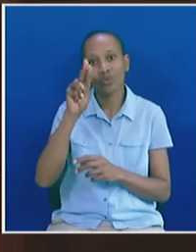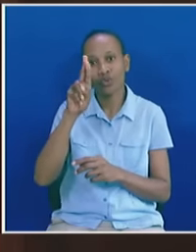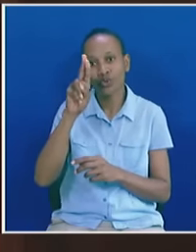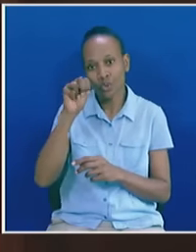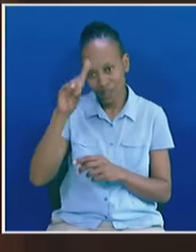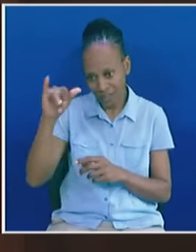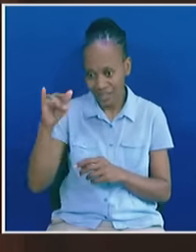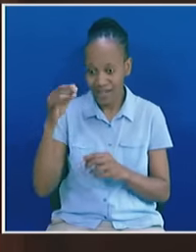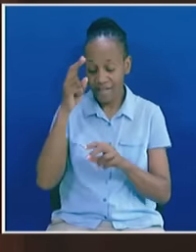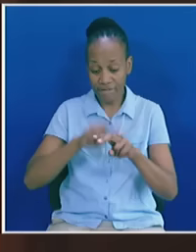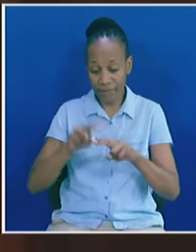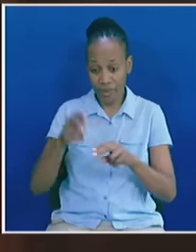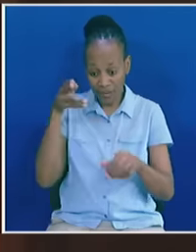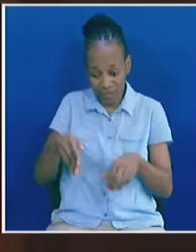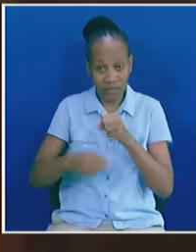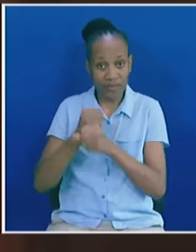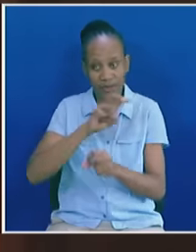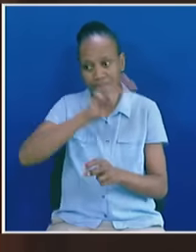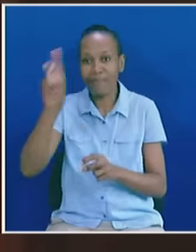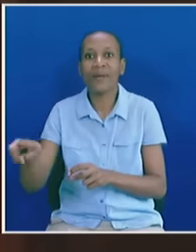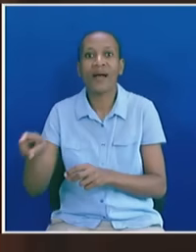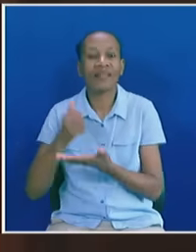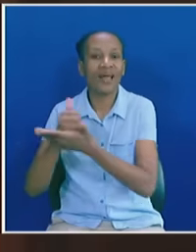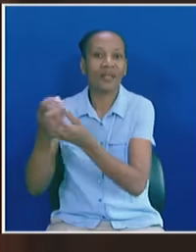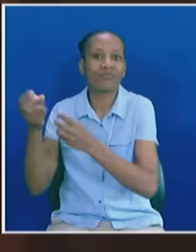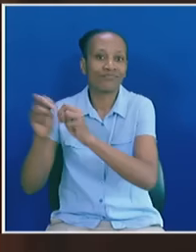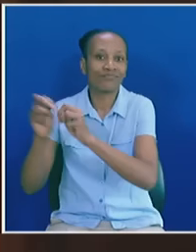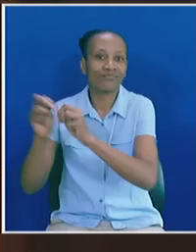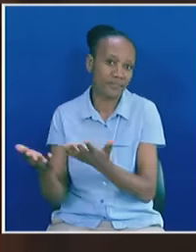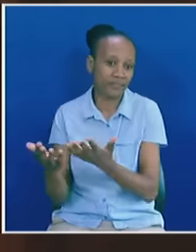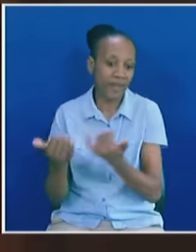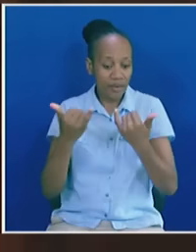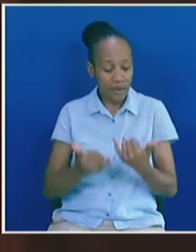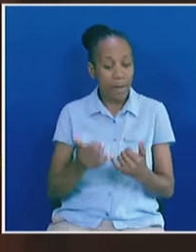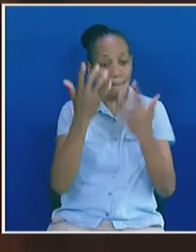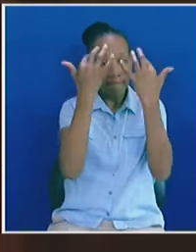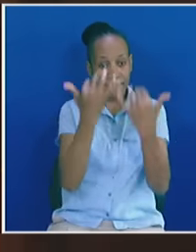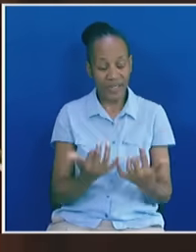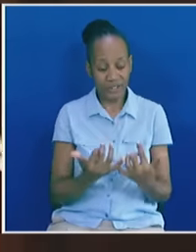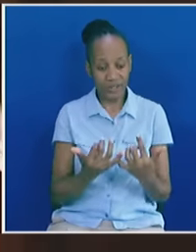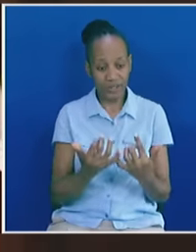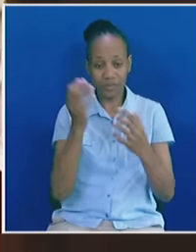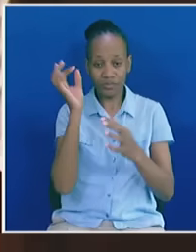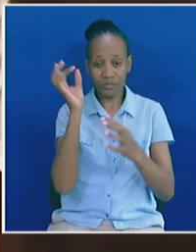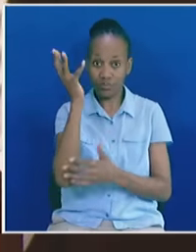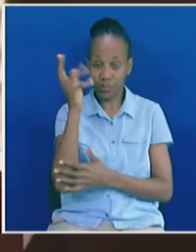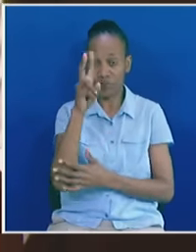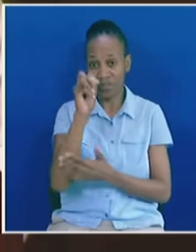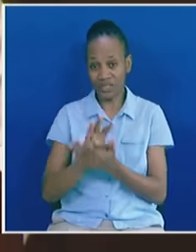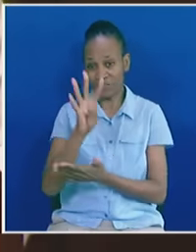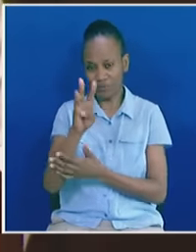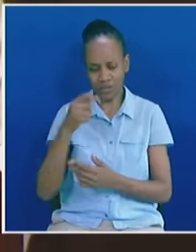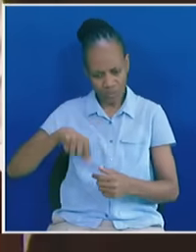year. As previously stated in my budget vote of 2014, I undertook to build our human